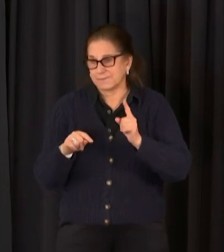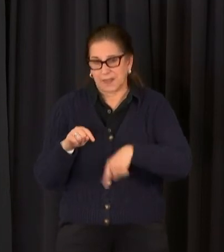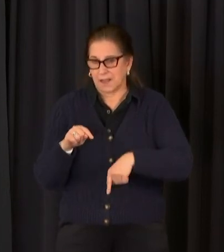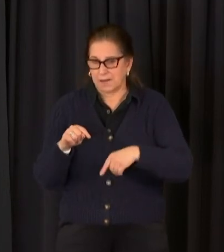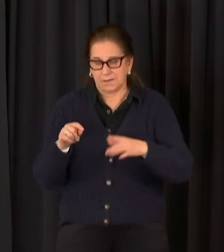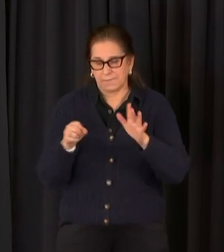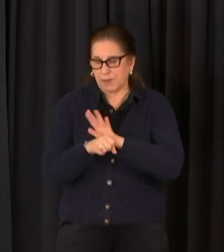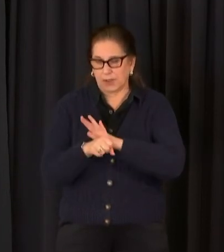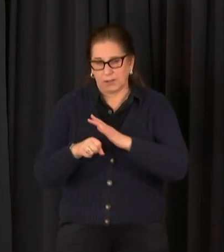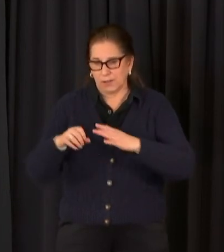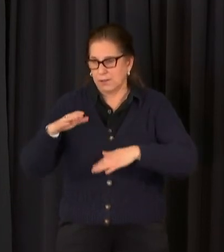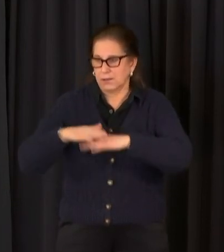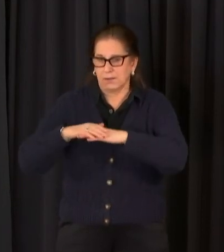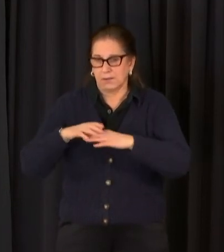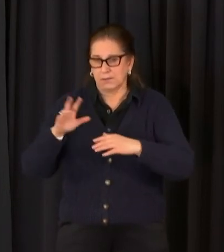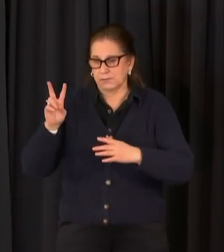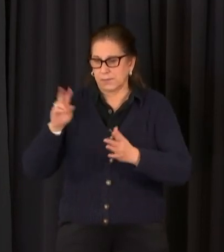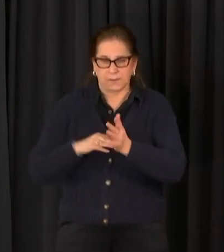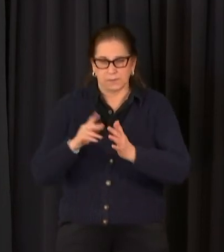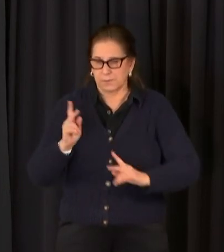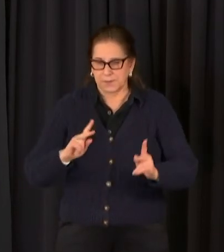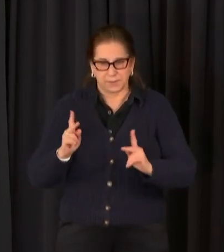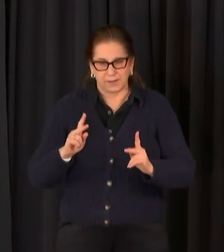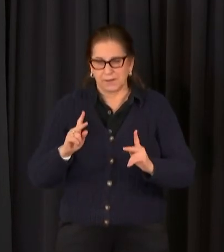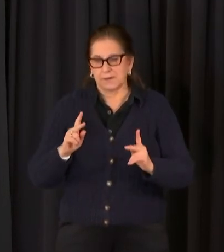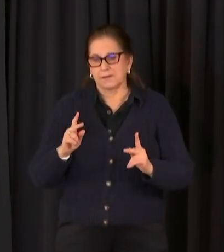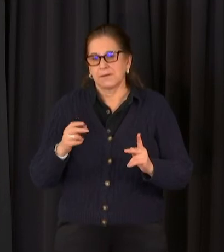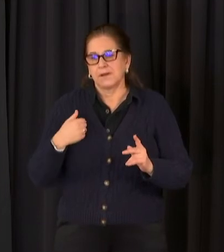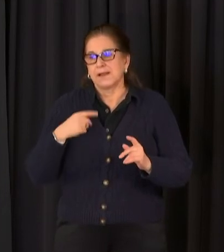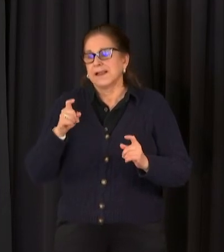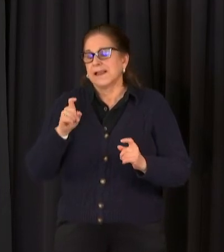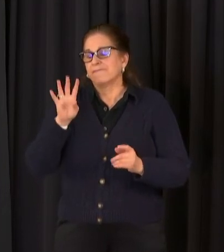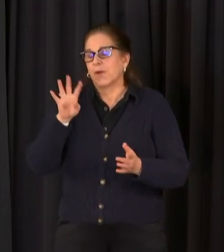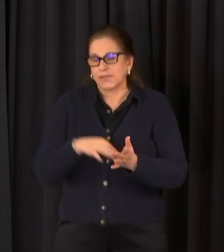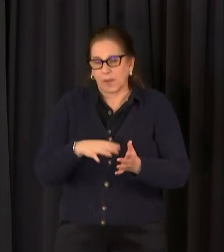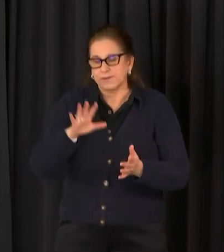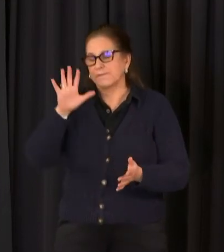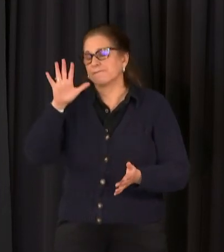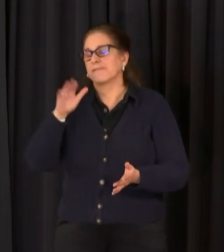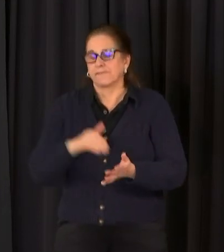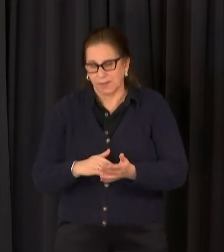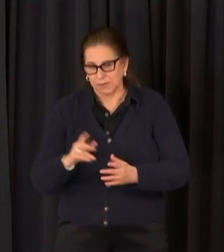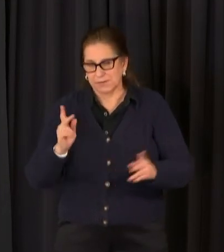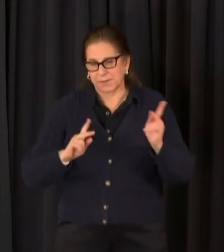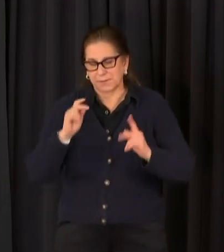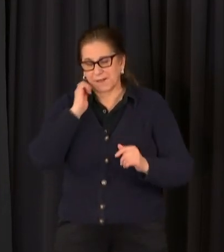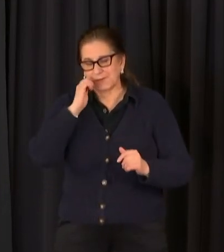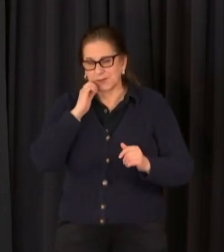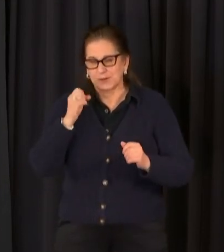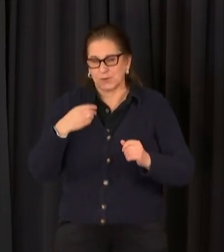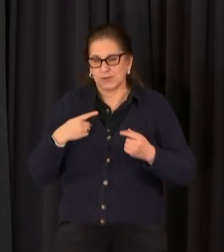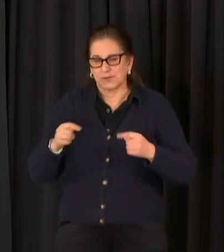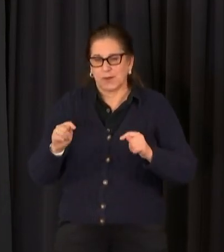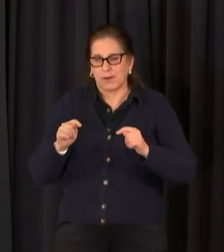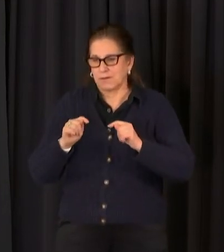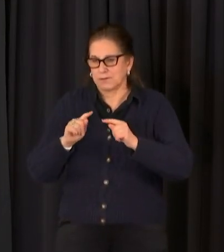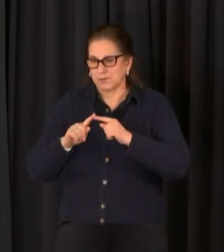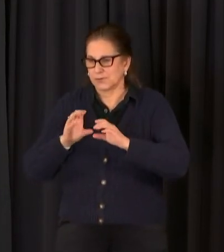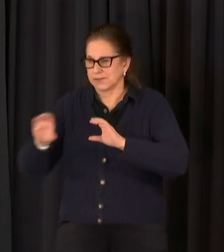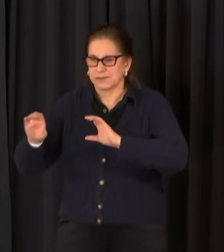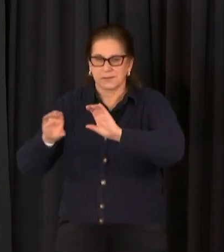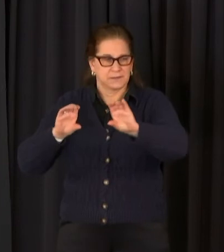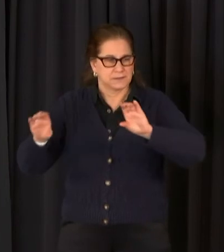high throughput site that could vaccinate 4,000, 5,000 people a day would just mean that we only vaccinate once or twice a day in the